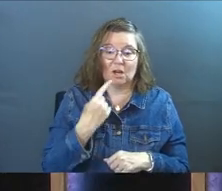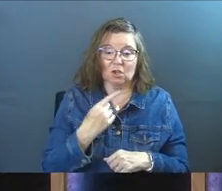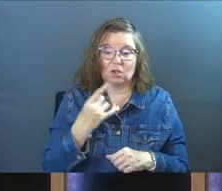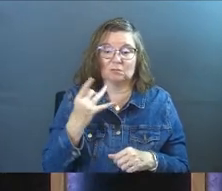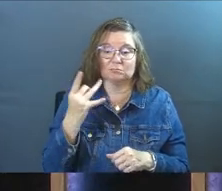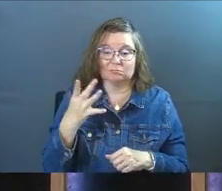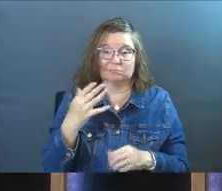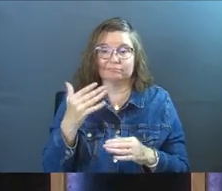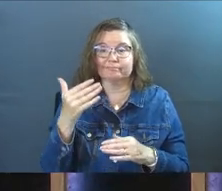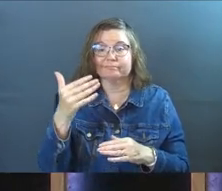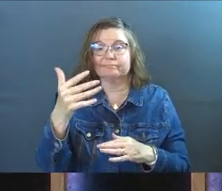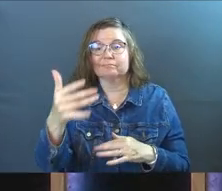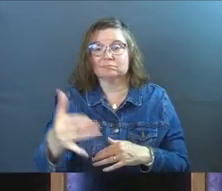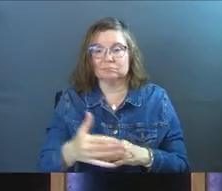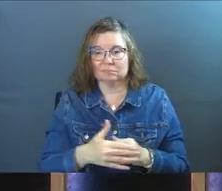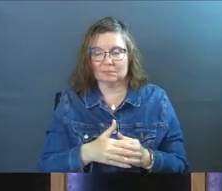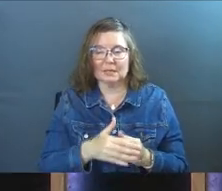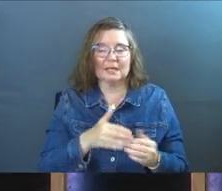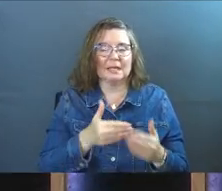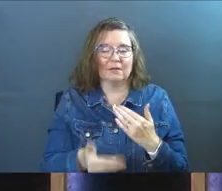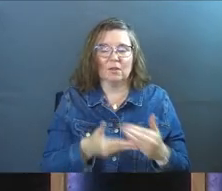looks rough on the horizon,